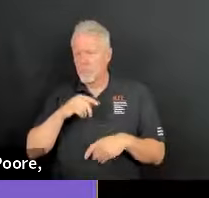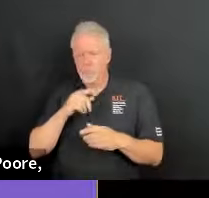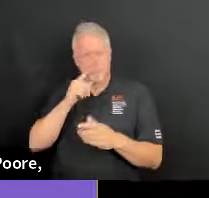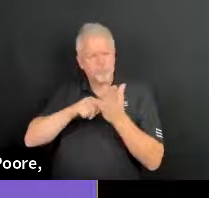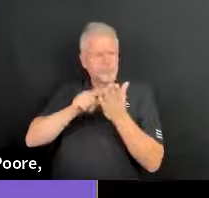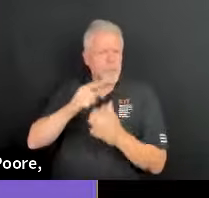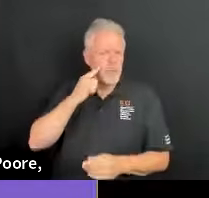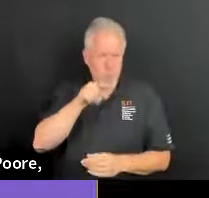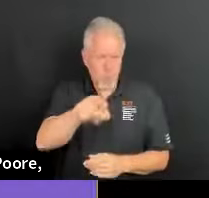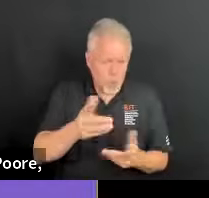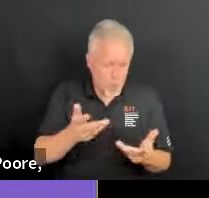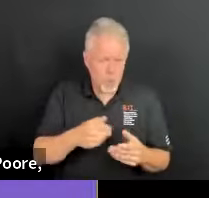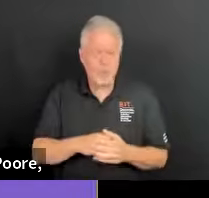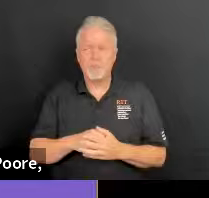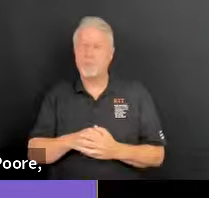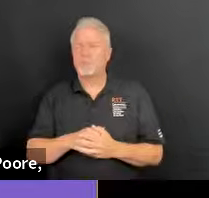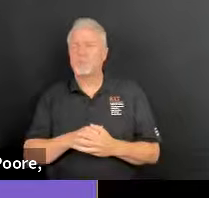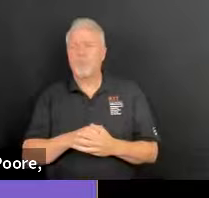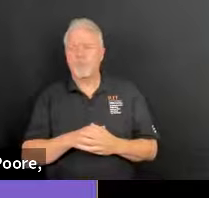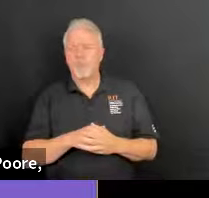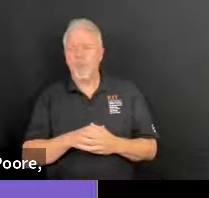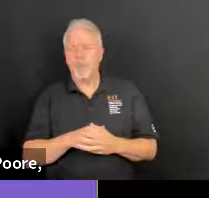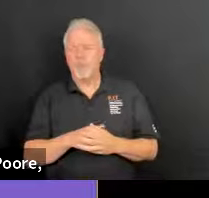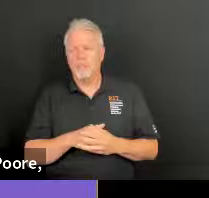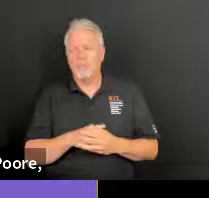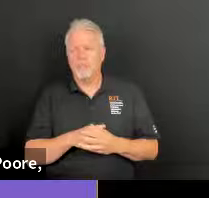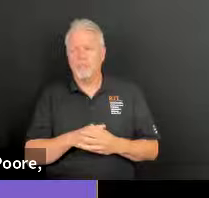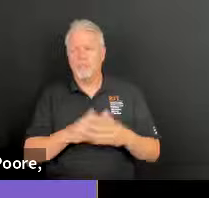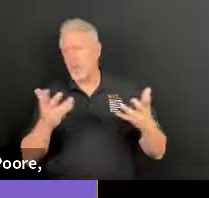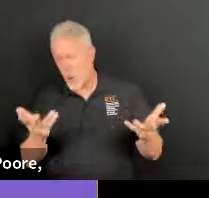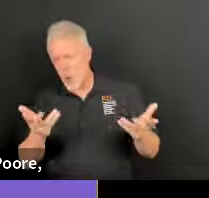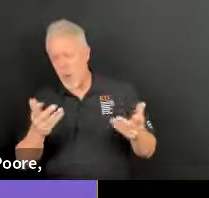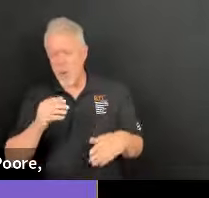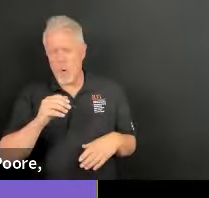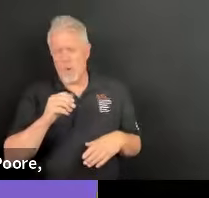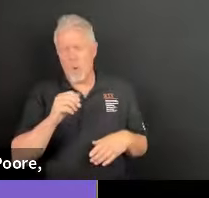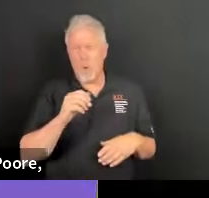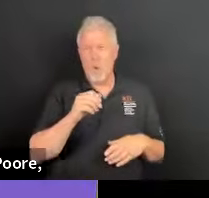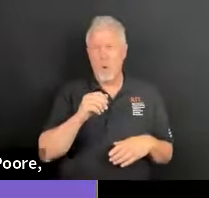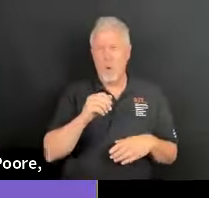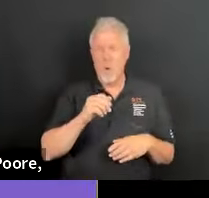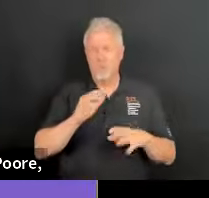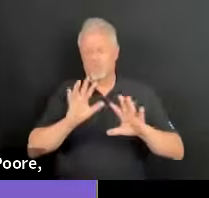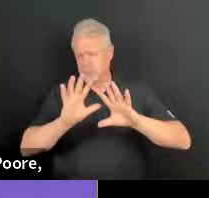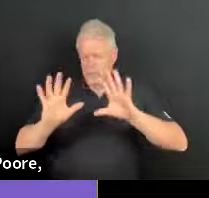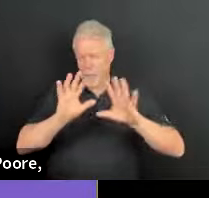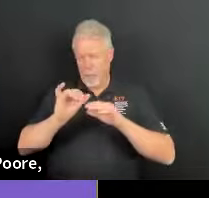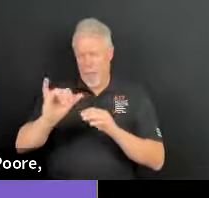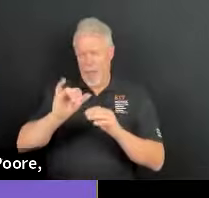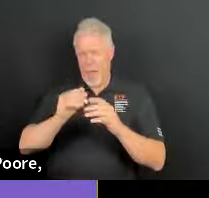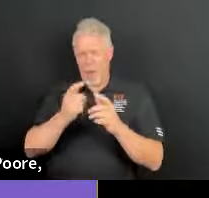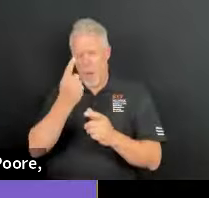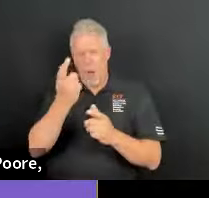That's something that we at SAISD helps with. We make sure that the information you have is clear, that it is information